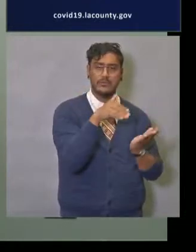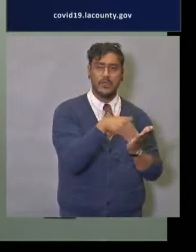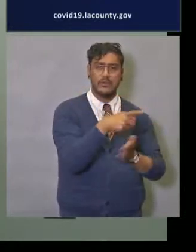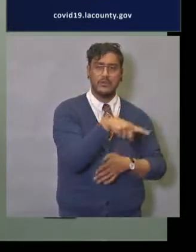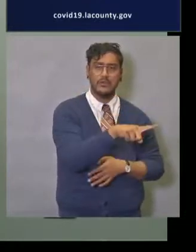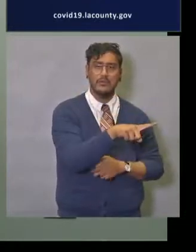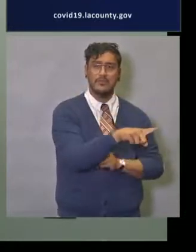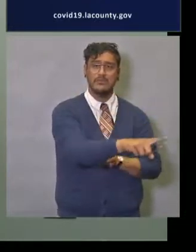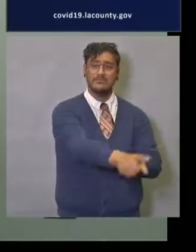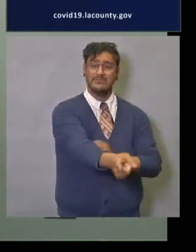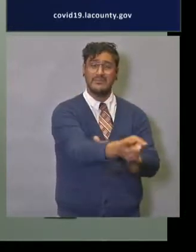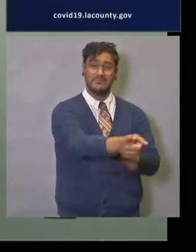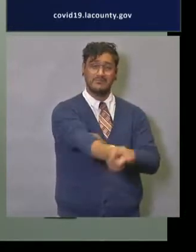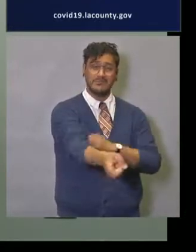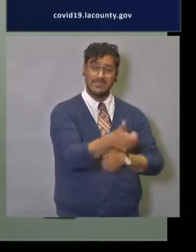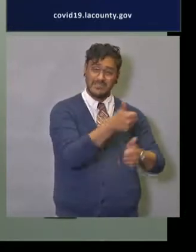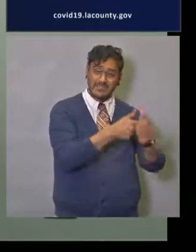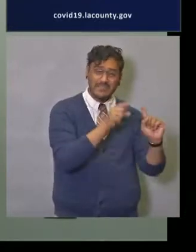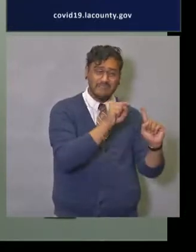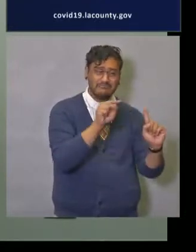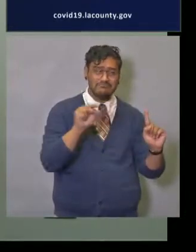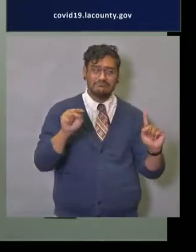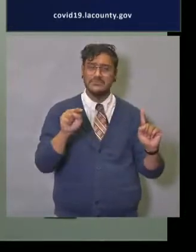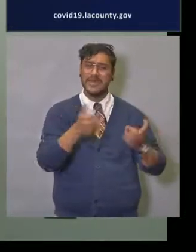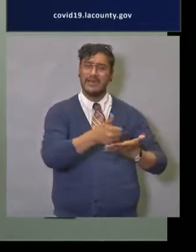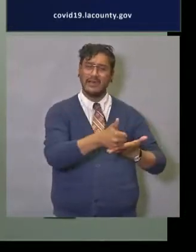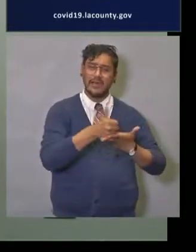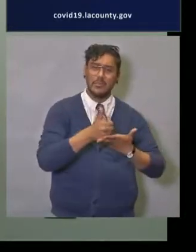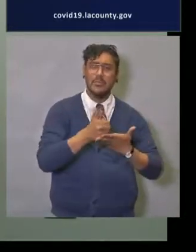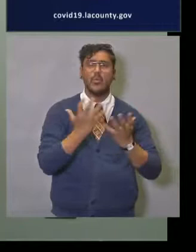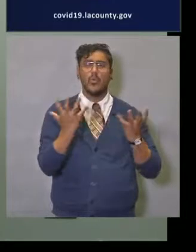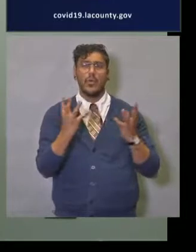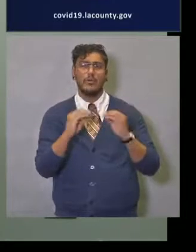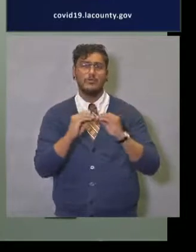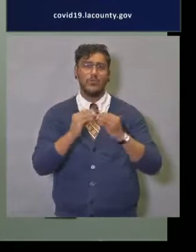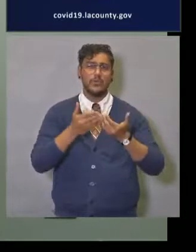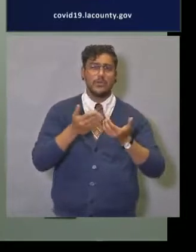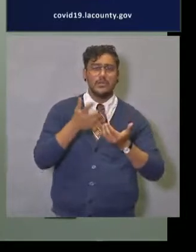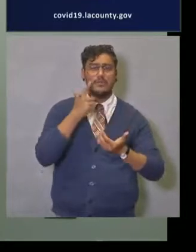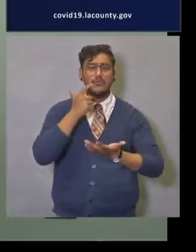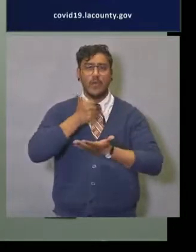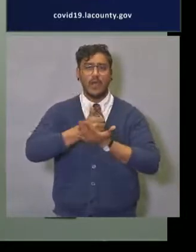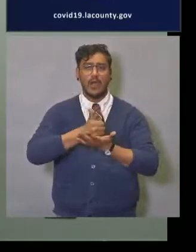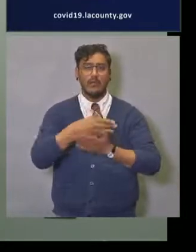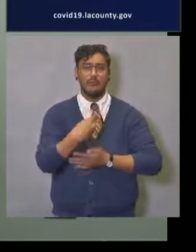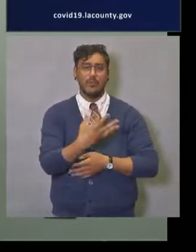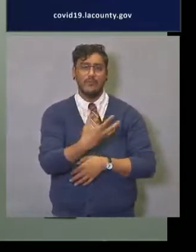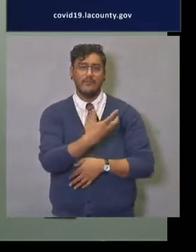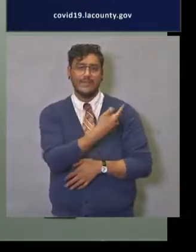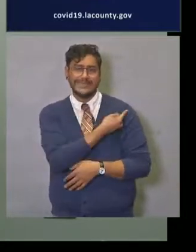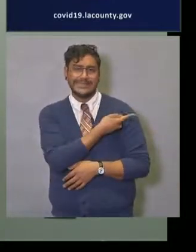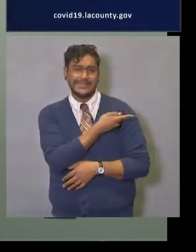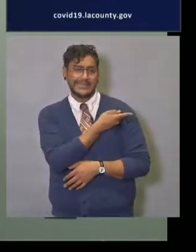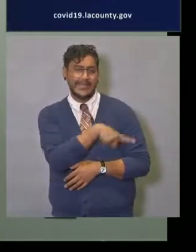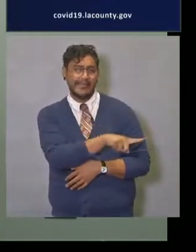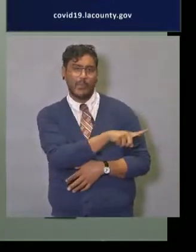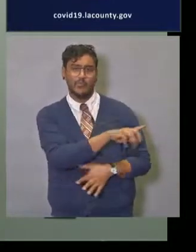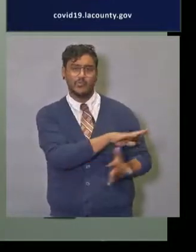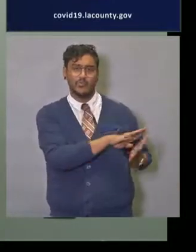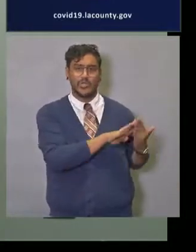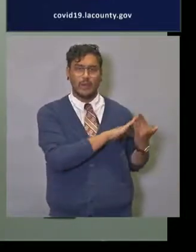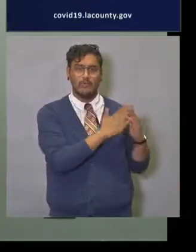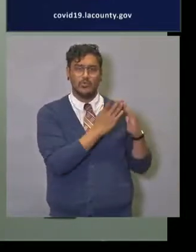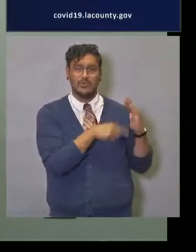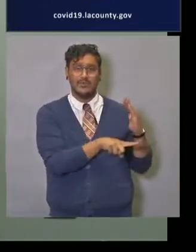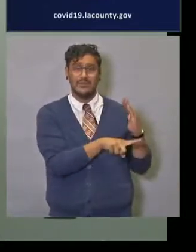us to figure out what makes it easier for us to be able to vaccinate in these hardest hit communities. Having sites that